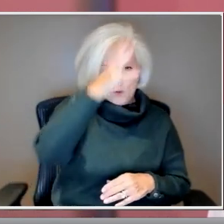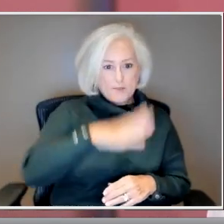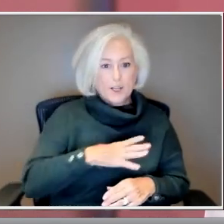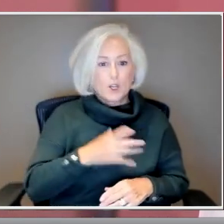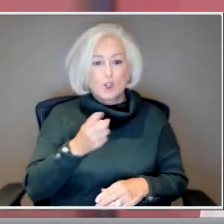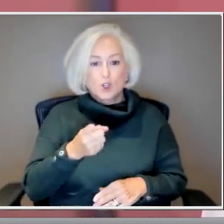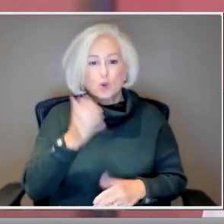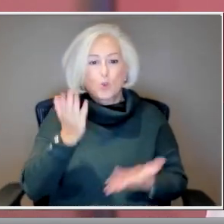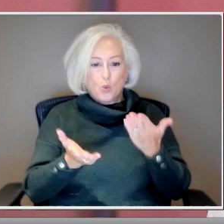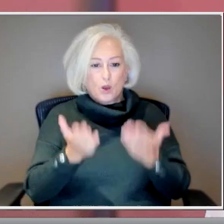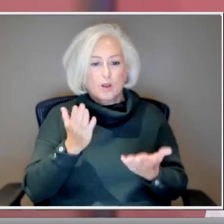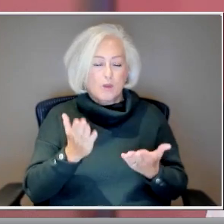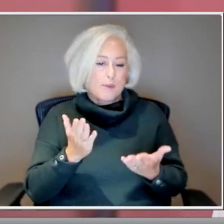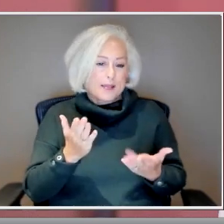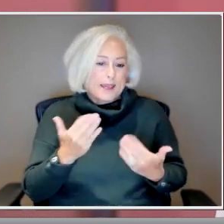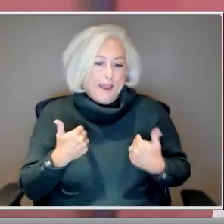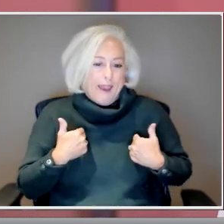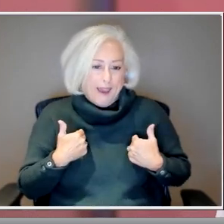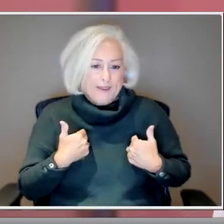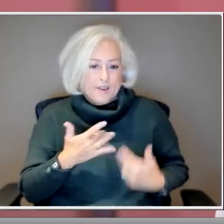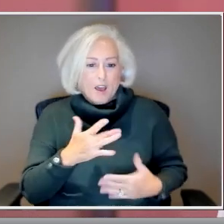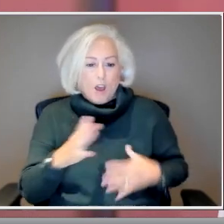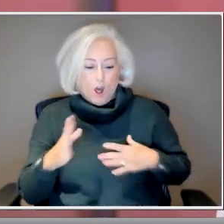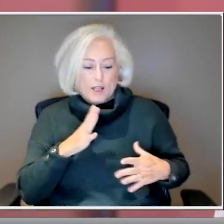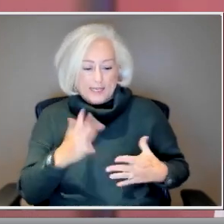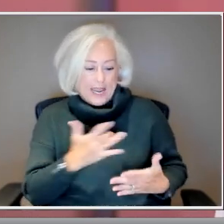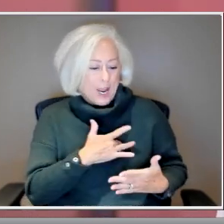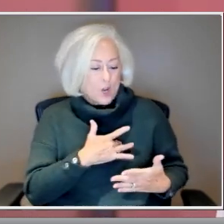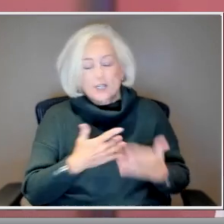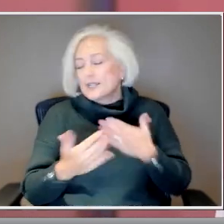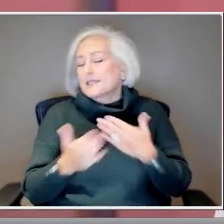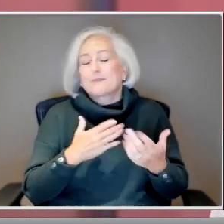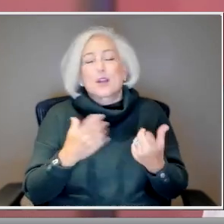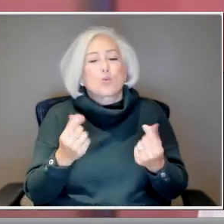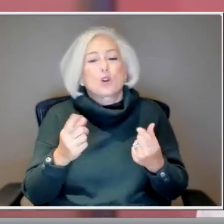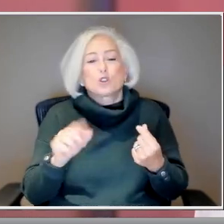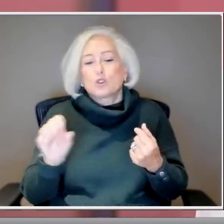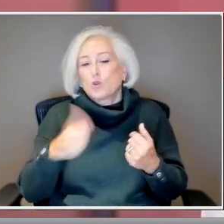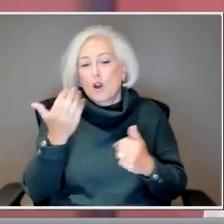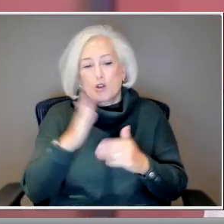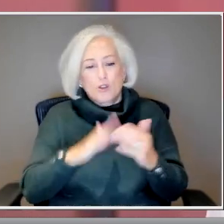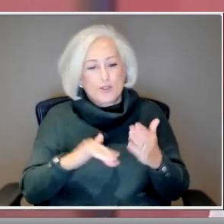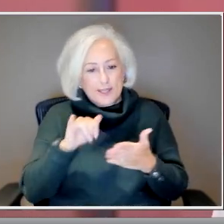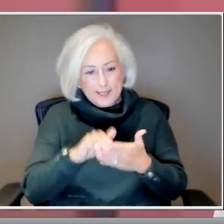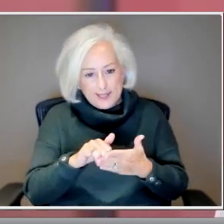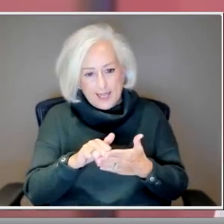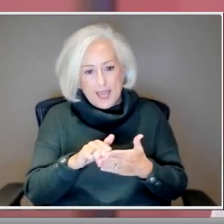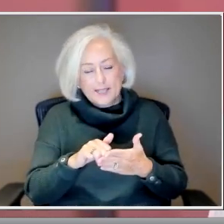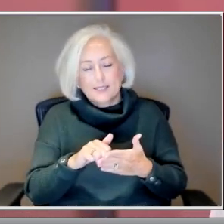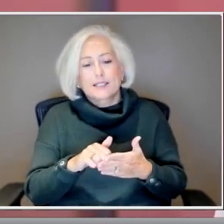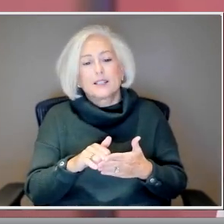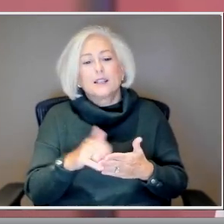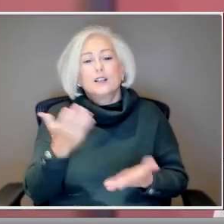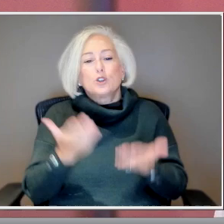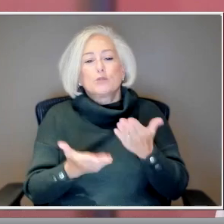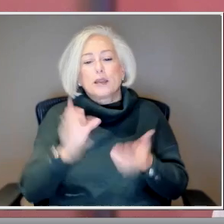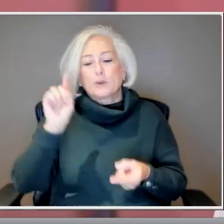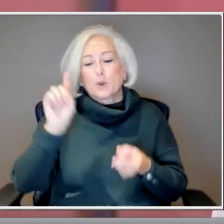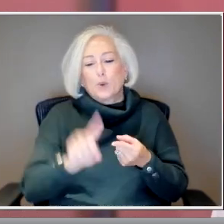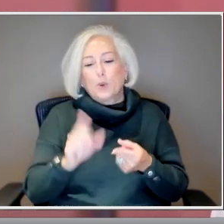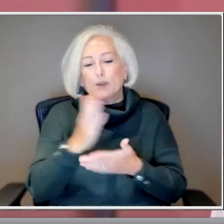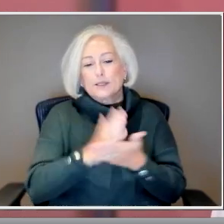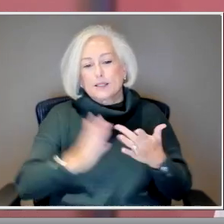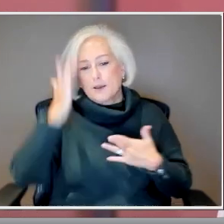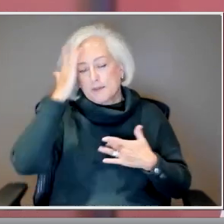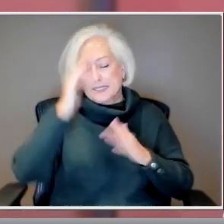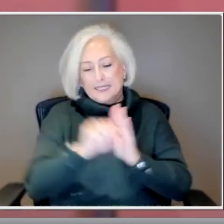holiday heart, no matter how hard you try. You may be able to attenuate some of the symptoms, but if you drink that much, you'll